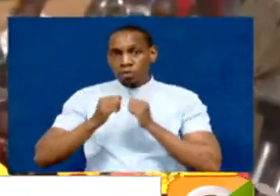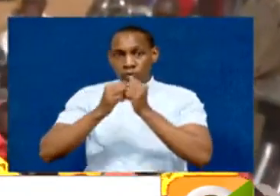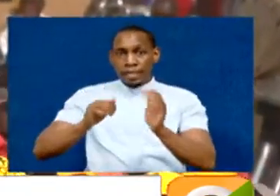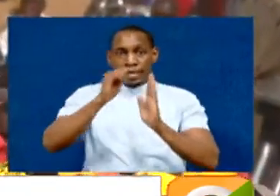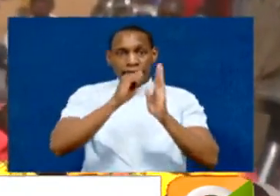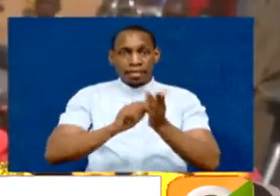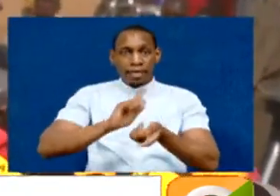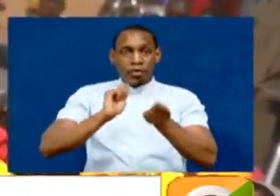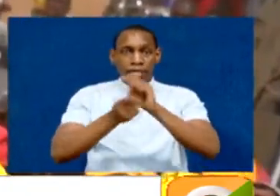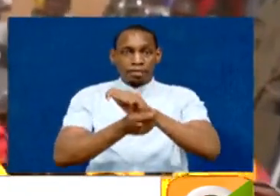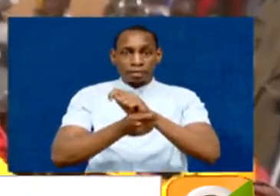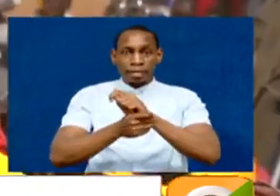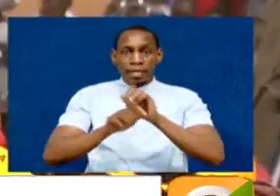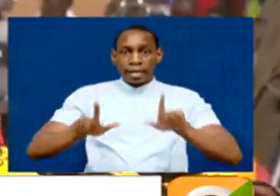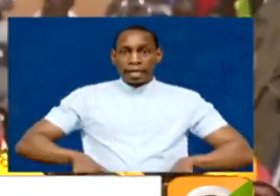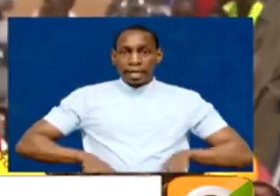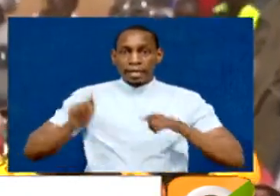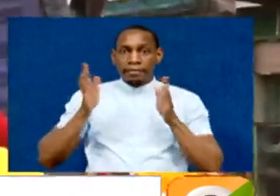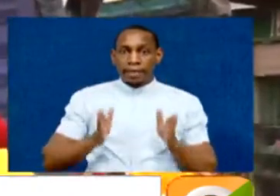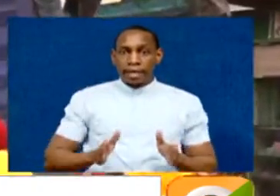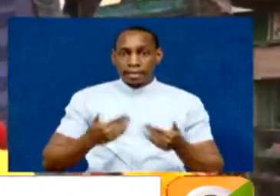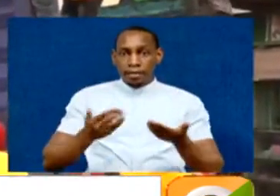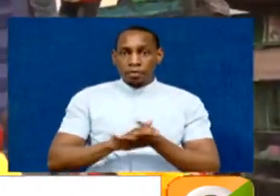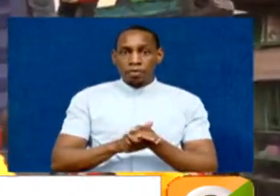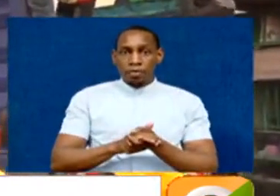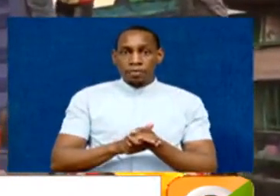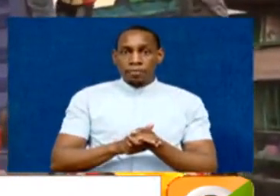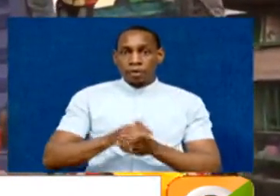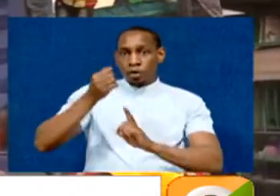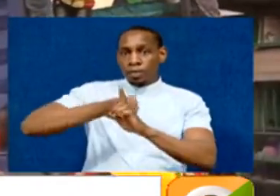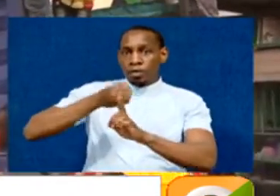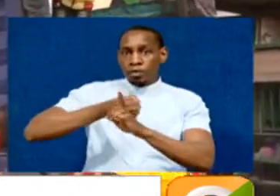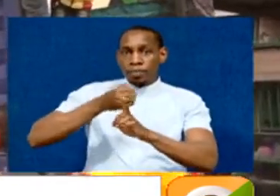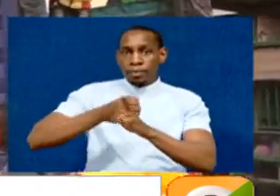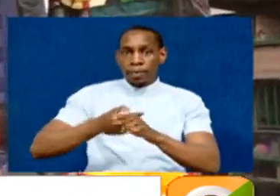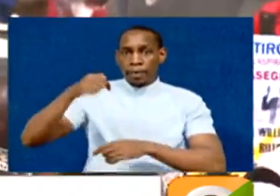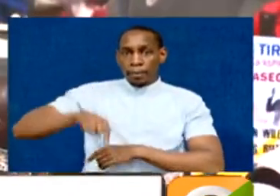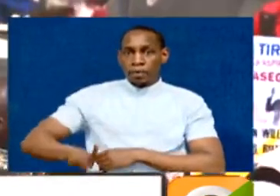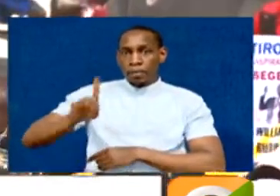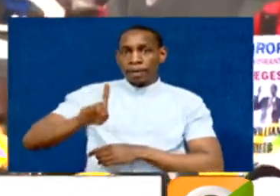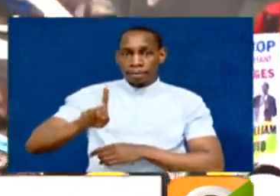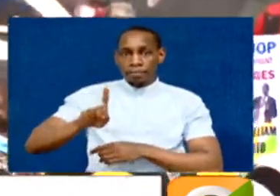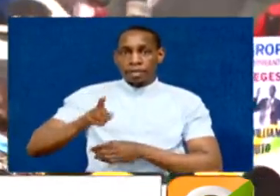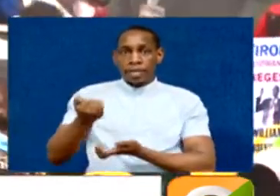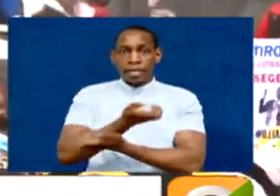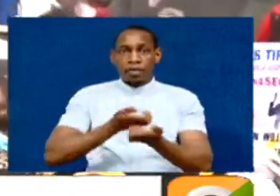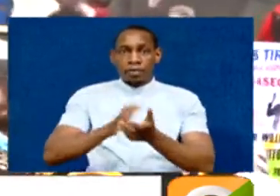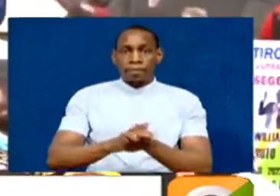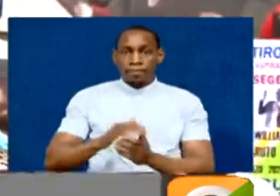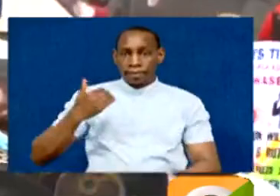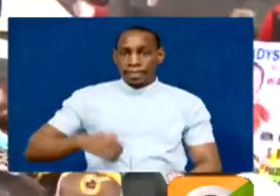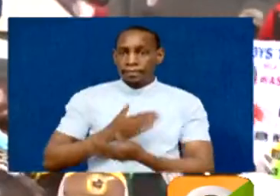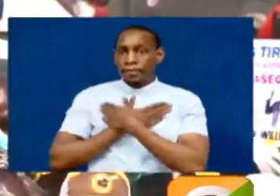his agenda of transforming the lives of Kenyans through his much publicized bottom-up approach. Na mimi rafiki ya Uhuru